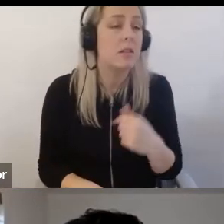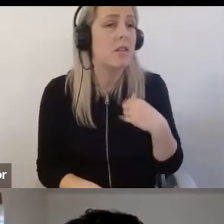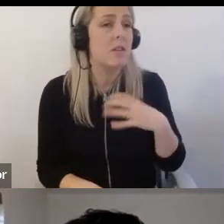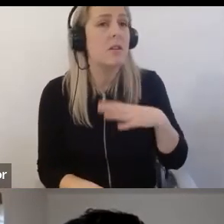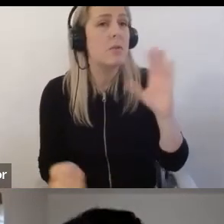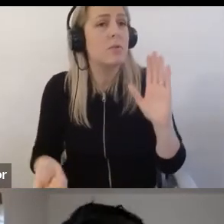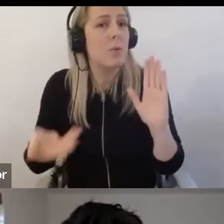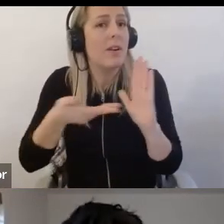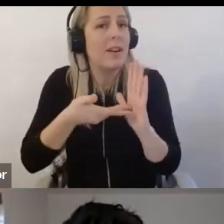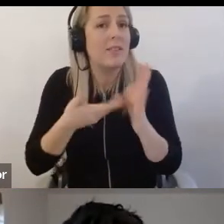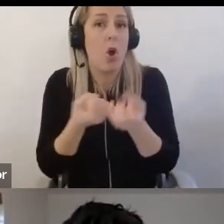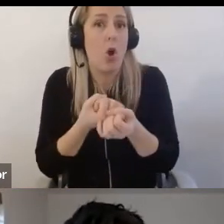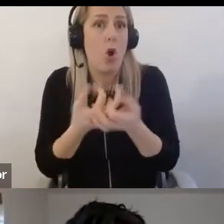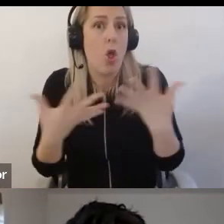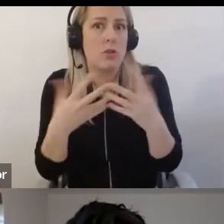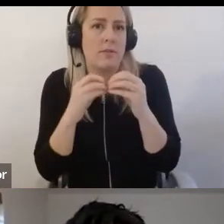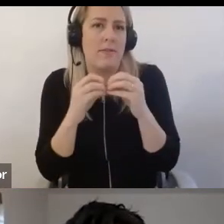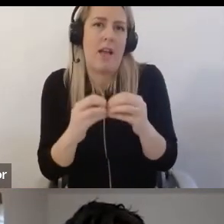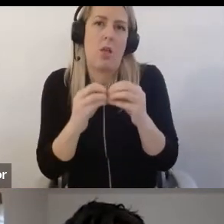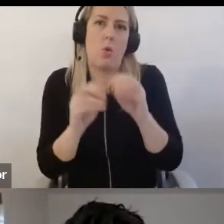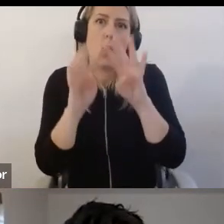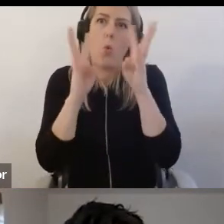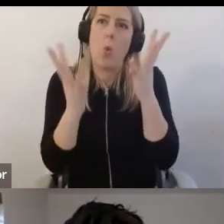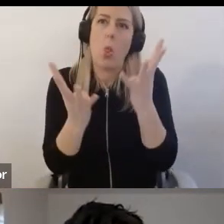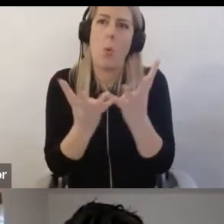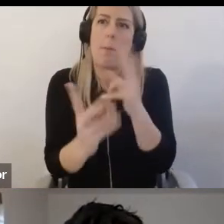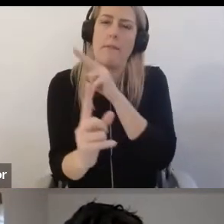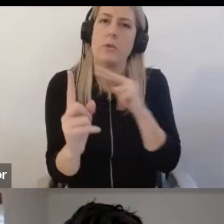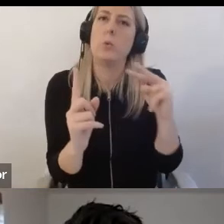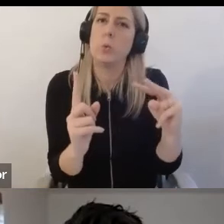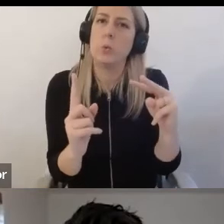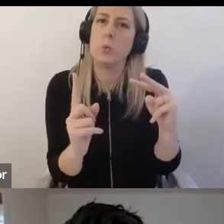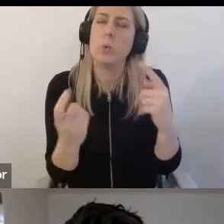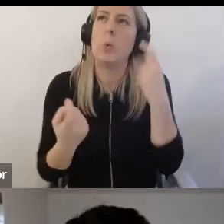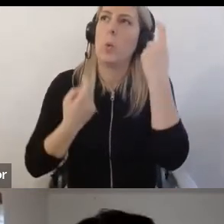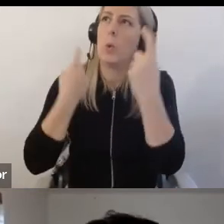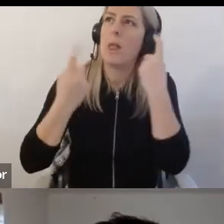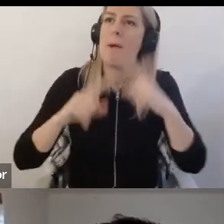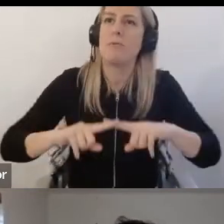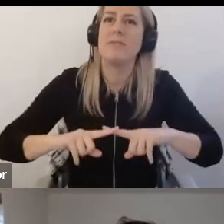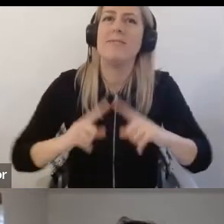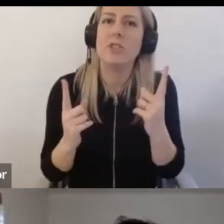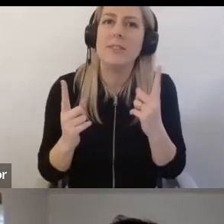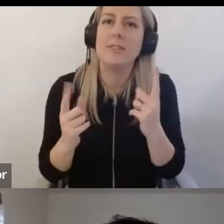value from the global perspective, considering the differences and understanding local needs, and looking